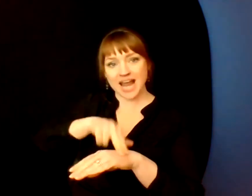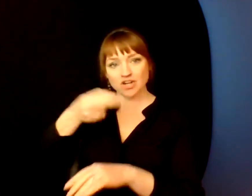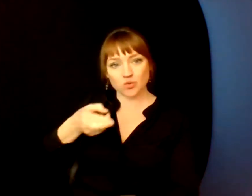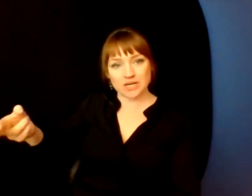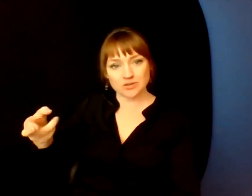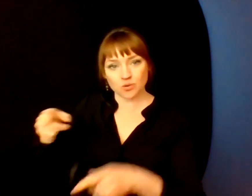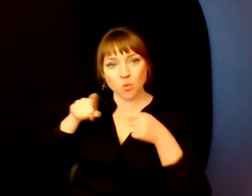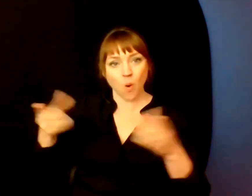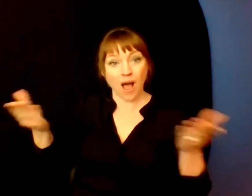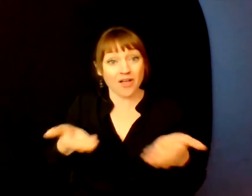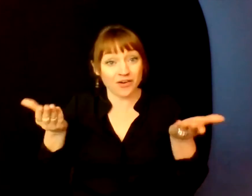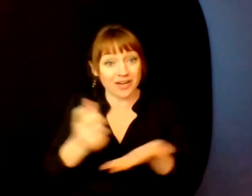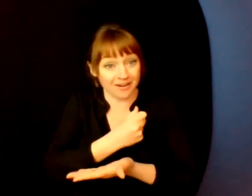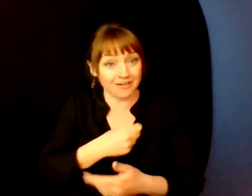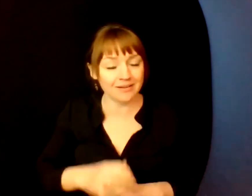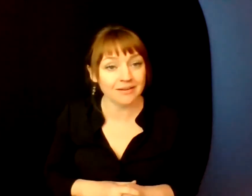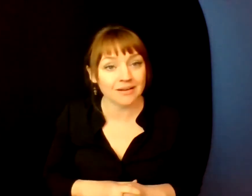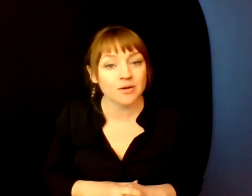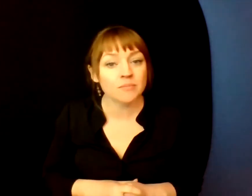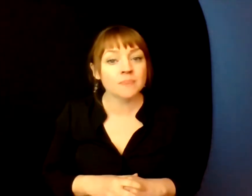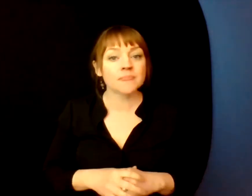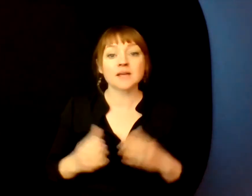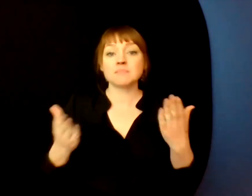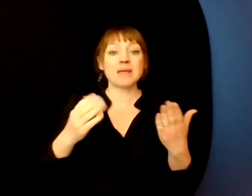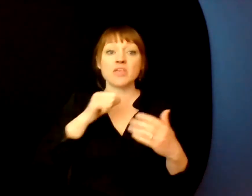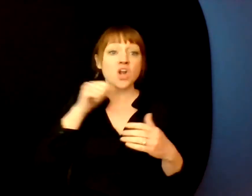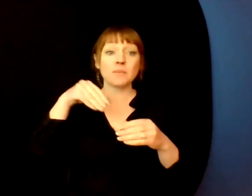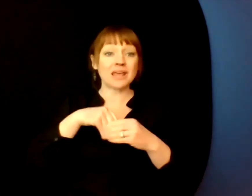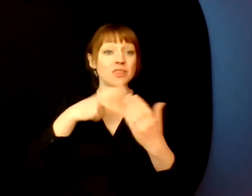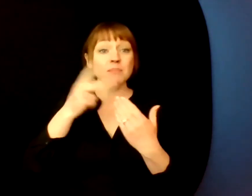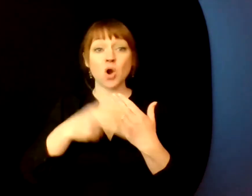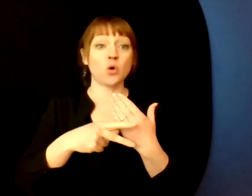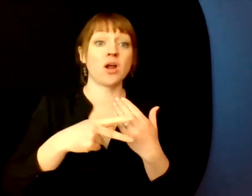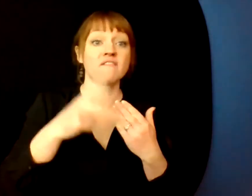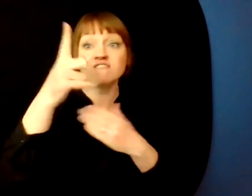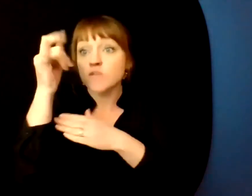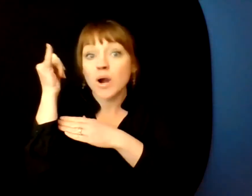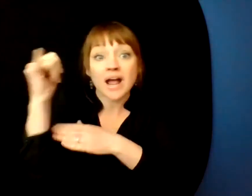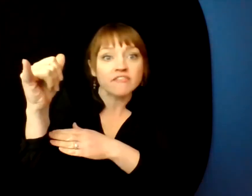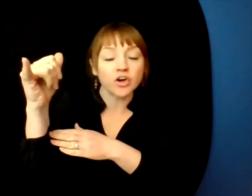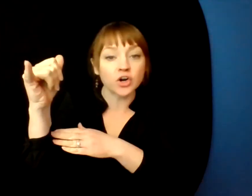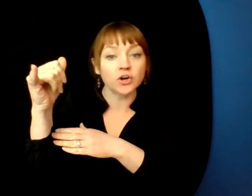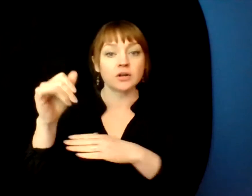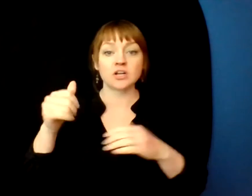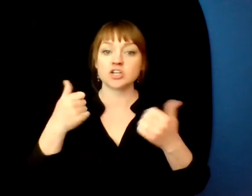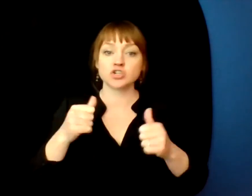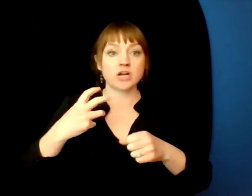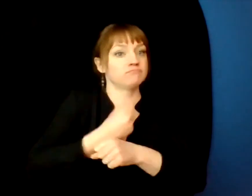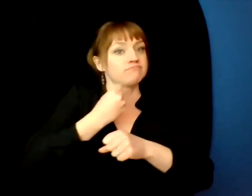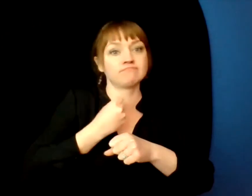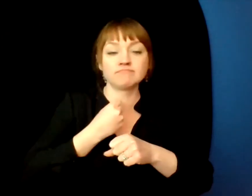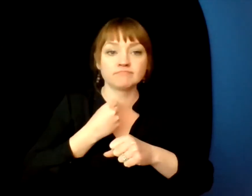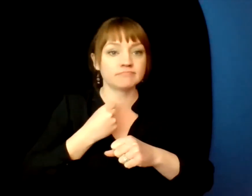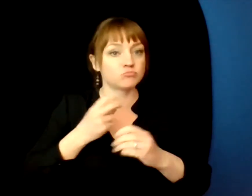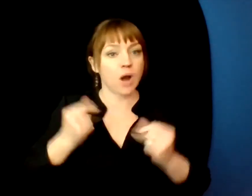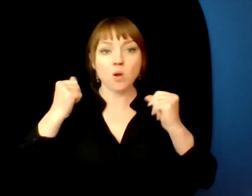here, because they won't be, in our program forever on using the New Leaf van. So we teach